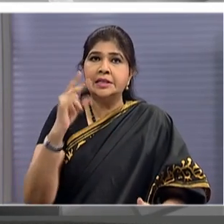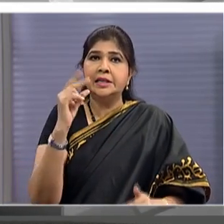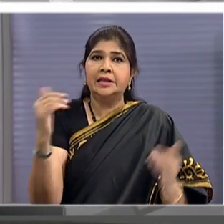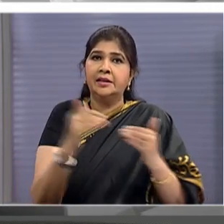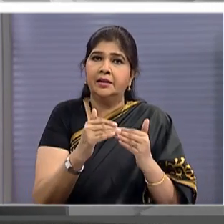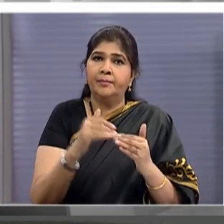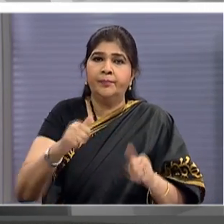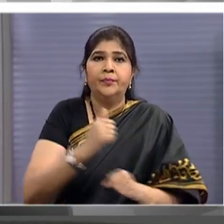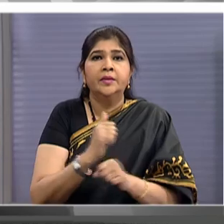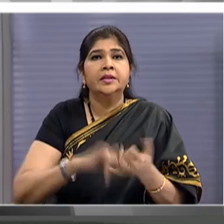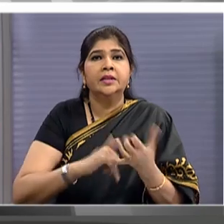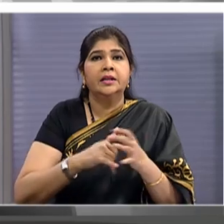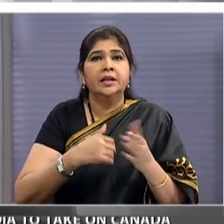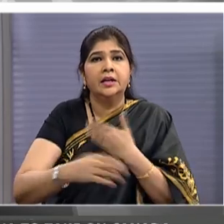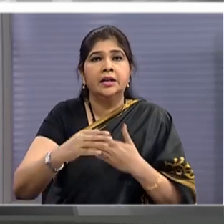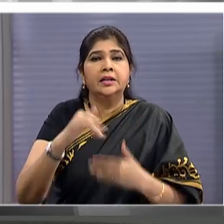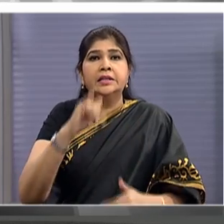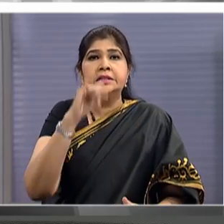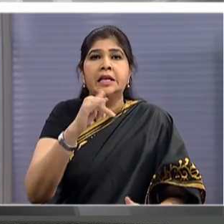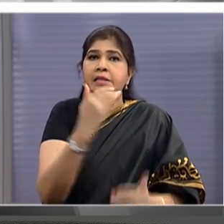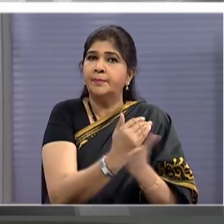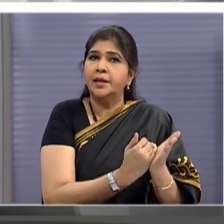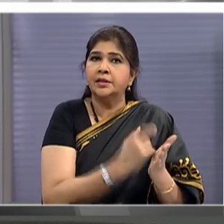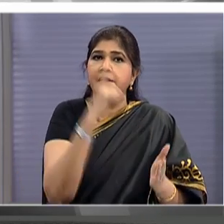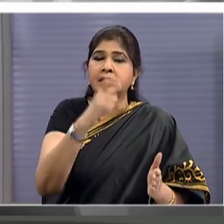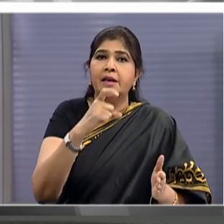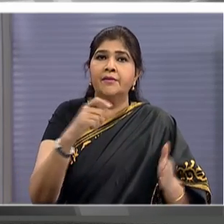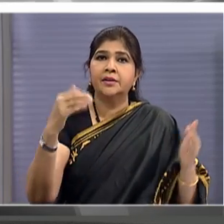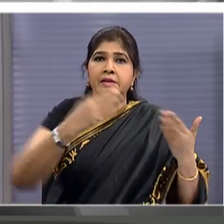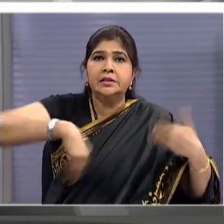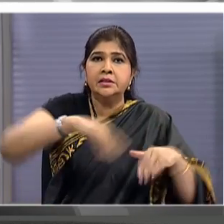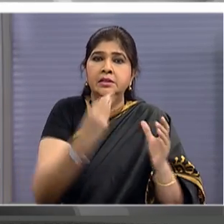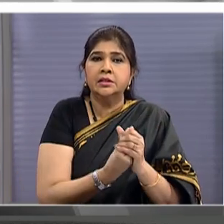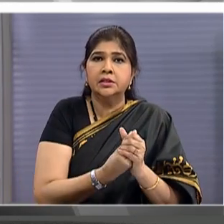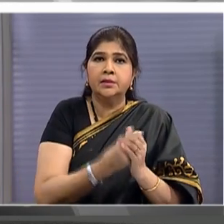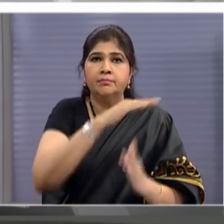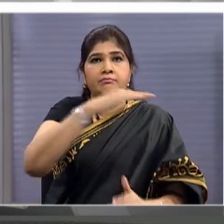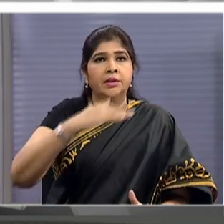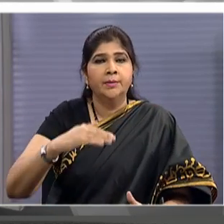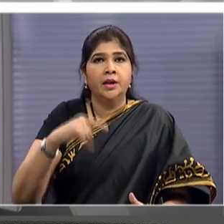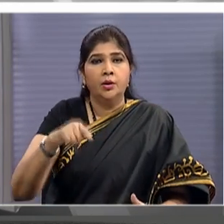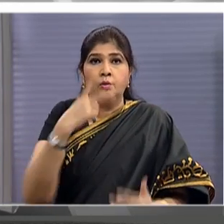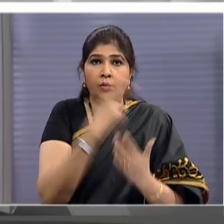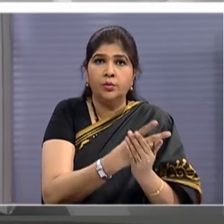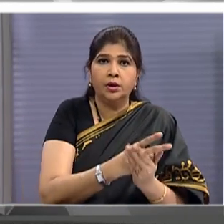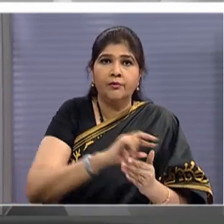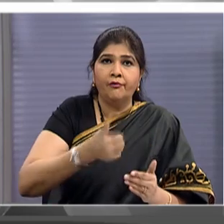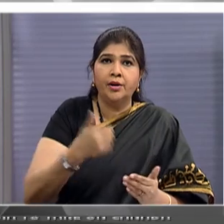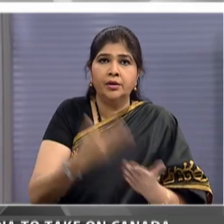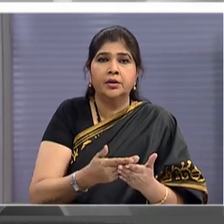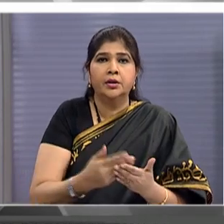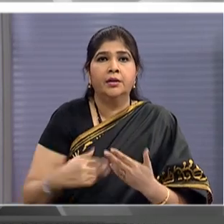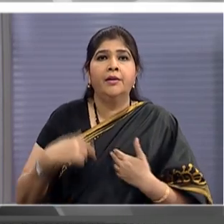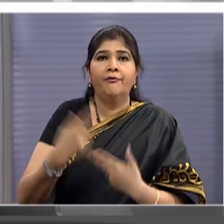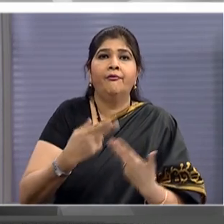Sardar Singh-led team currently sits in the 6th place in the 7-team table and will be looking for a win today to consolidate its chances of making